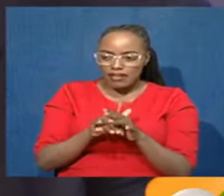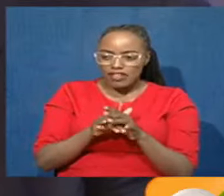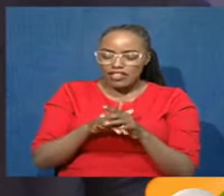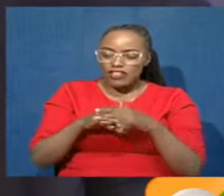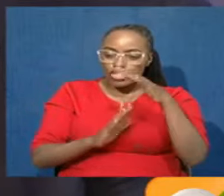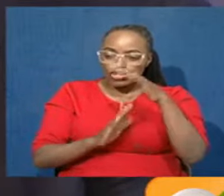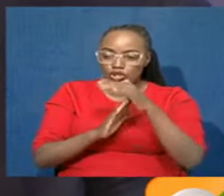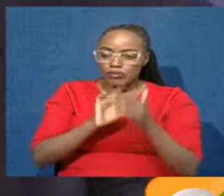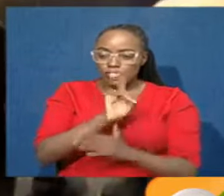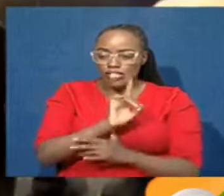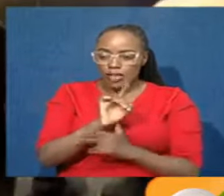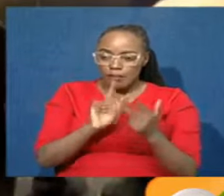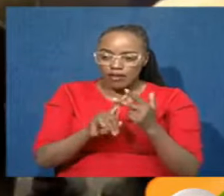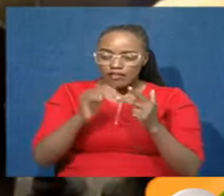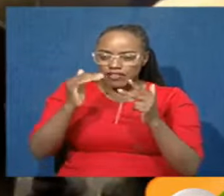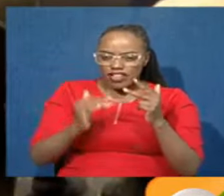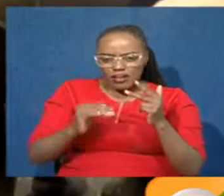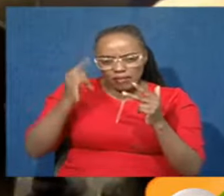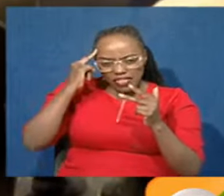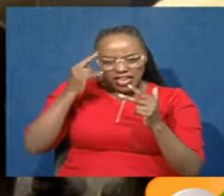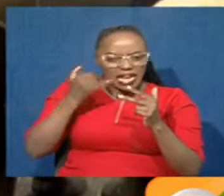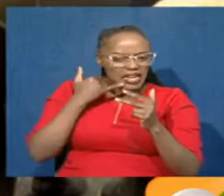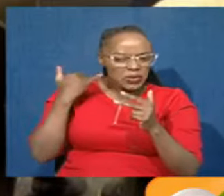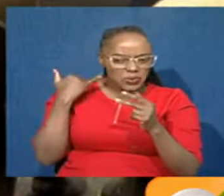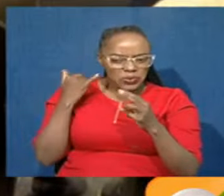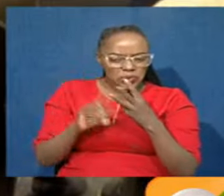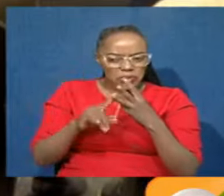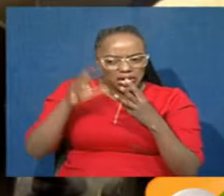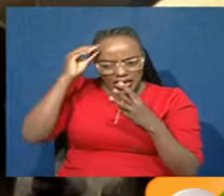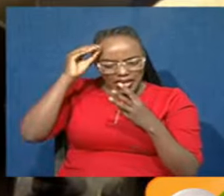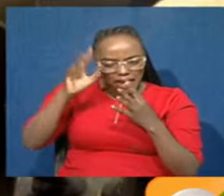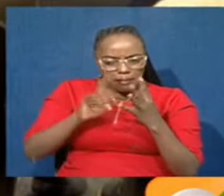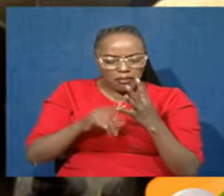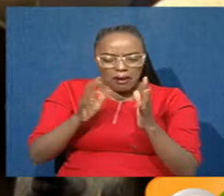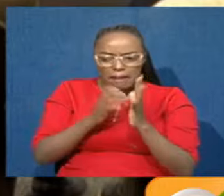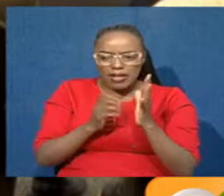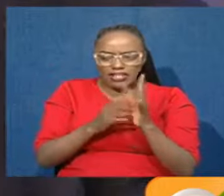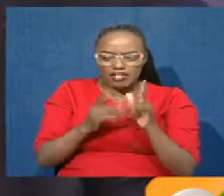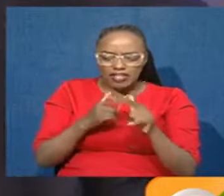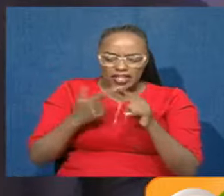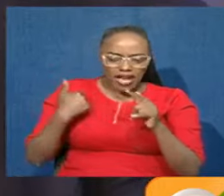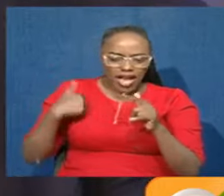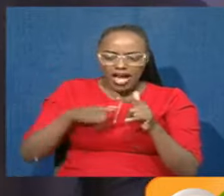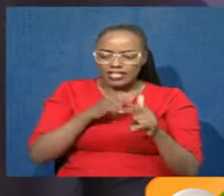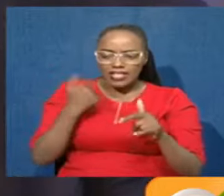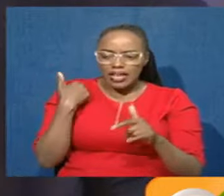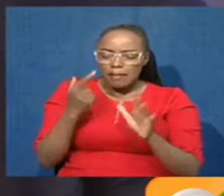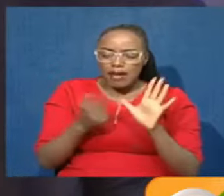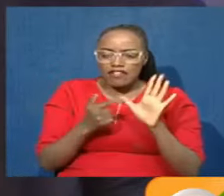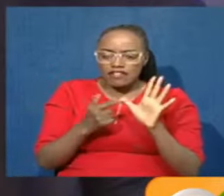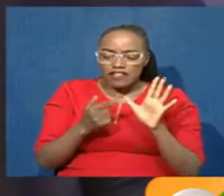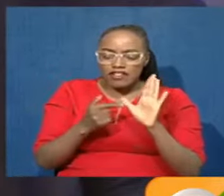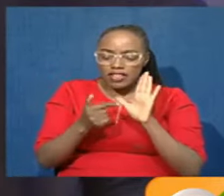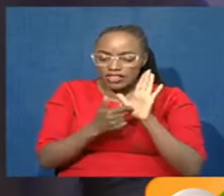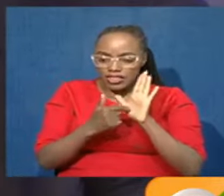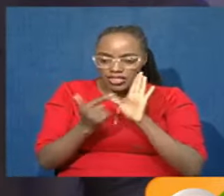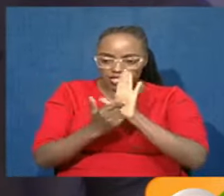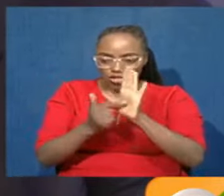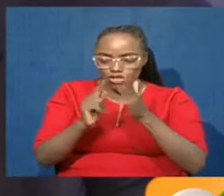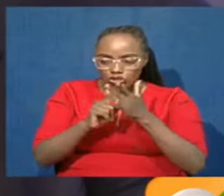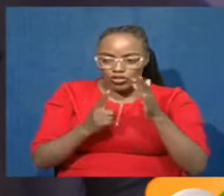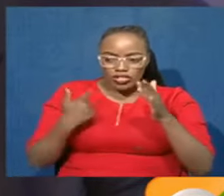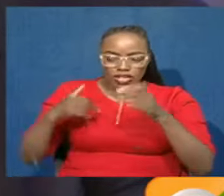is Nairobi, followed by, I think, Nakuru, Kiambu, Machakos, and we are the fifth. And therefore, this demonstrates that we